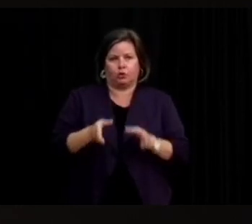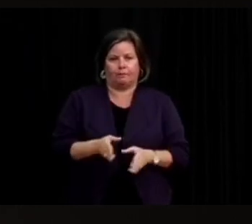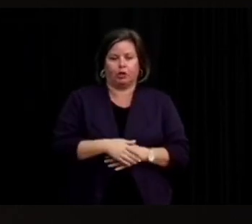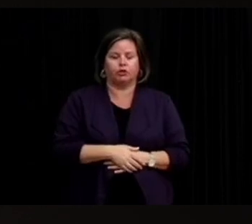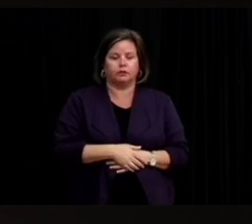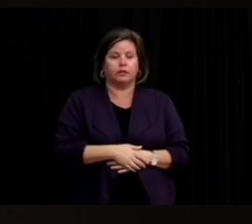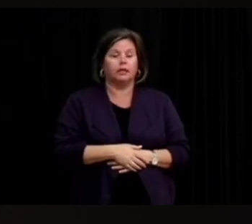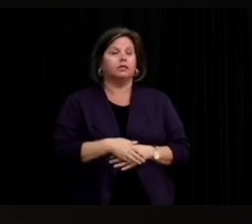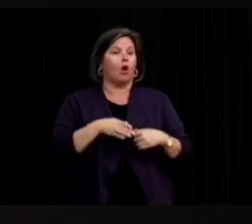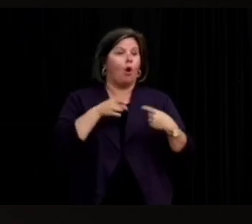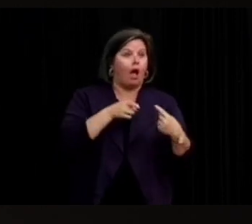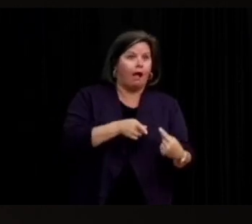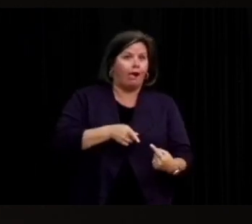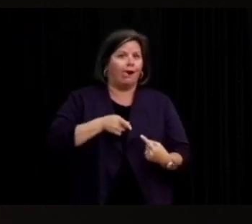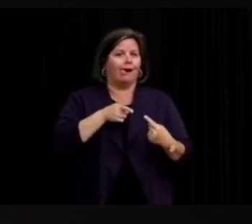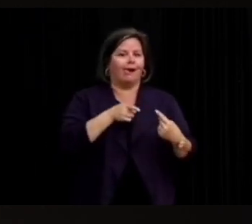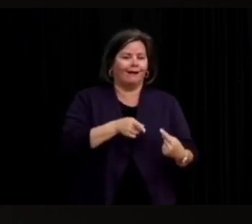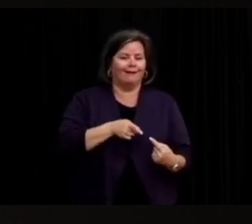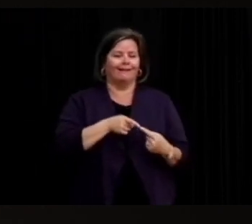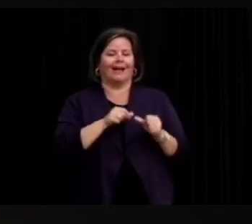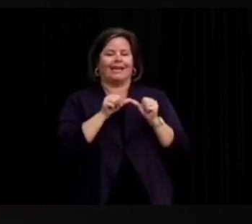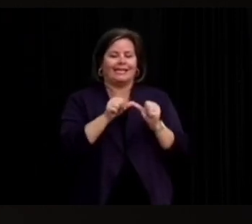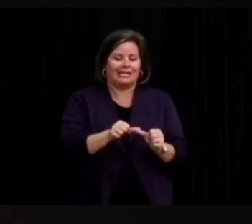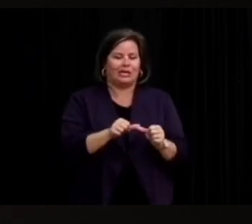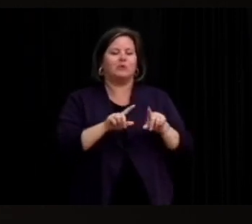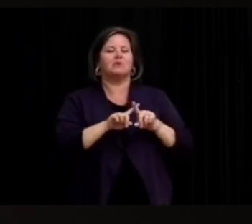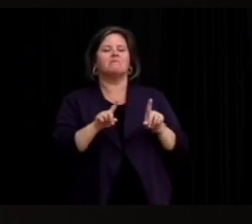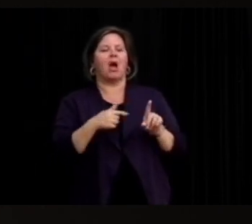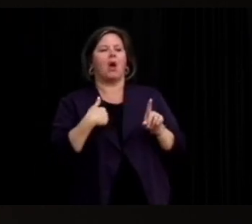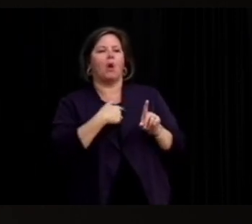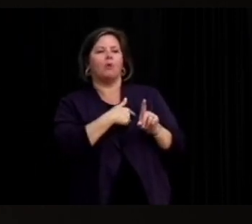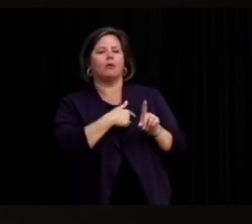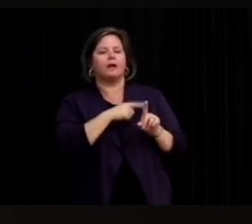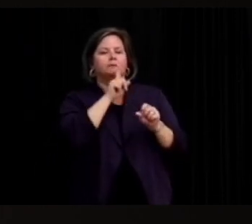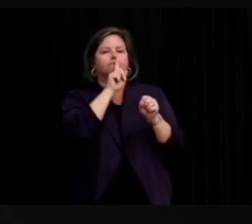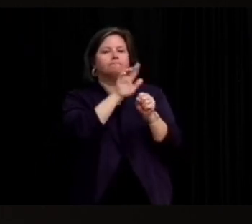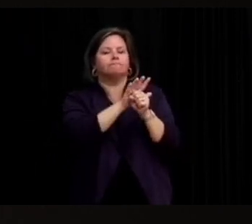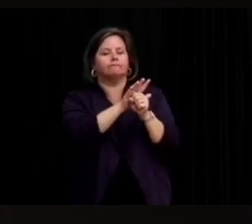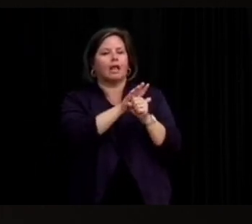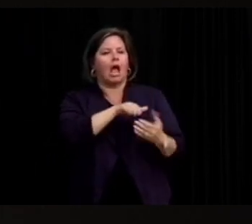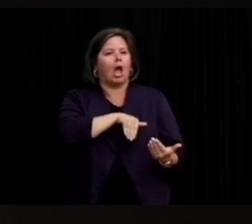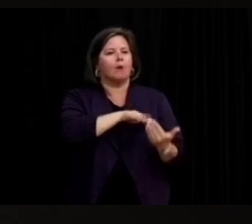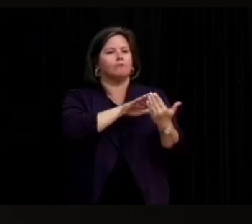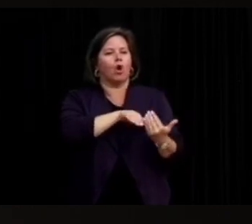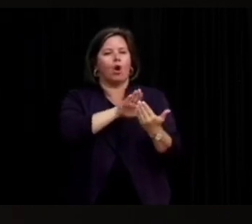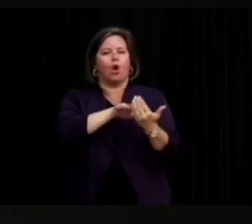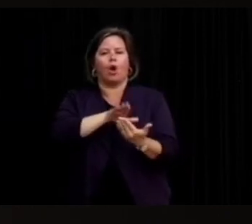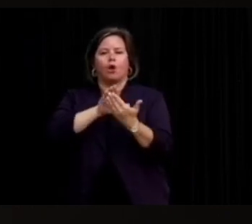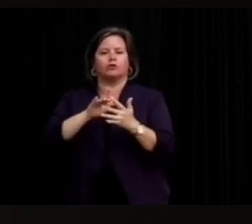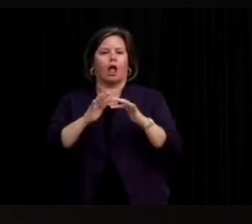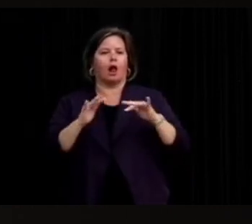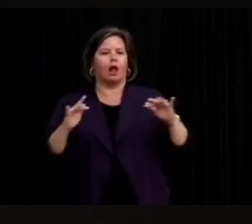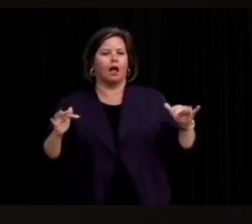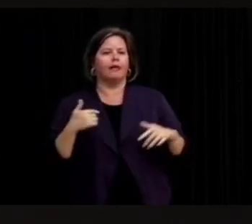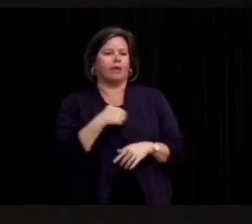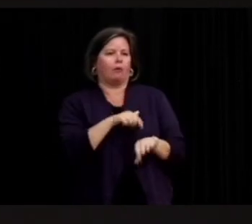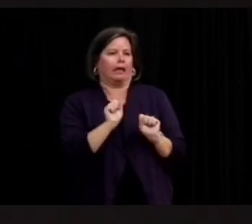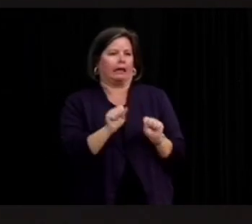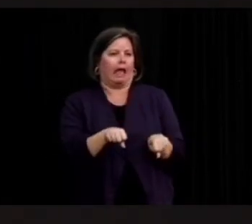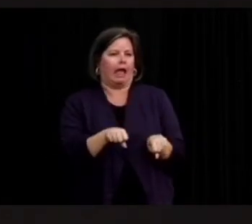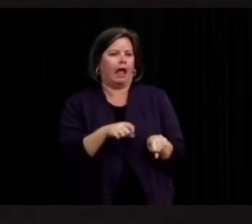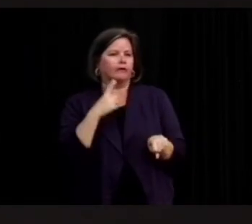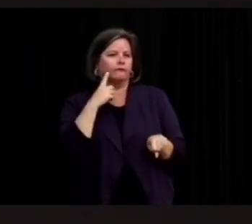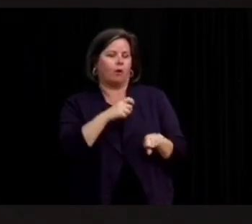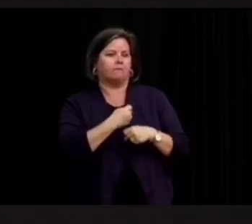the fight continues, but we are committed to coming up with as many sort of approaches as we can to ensuring